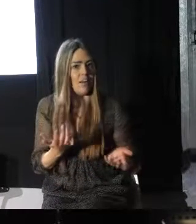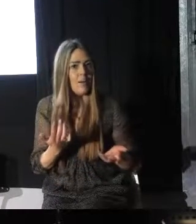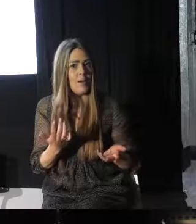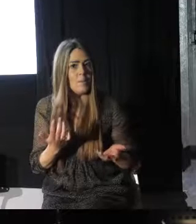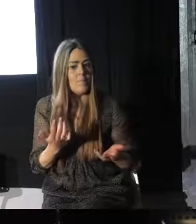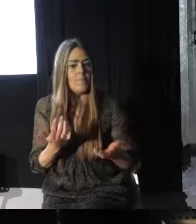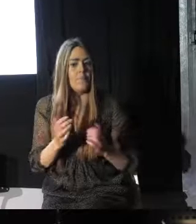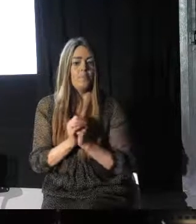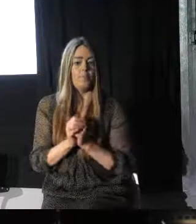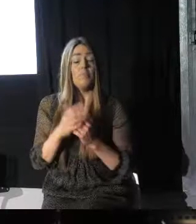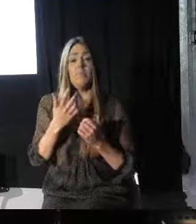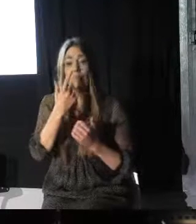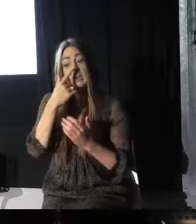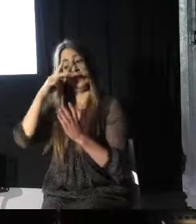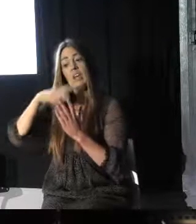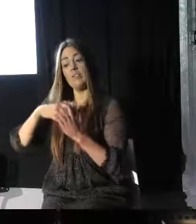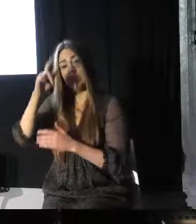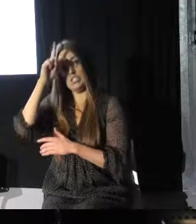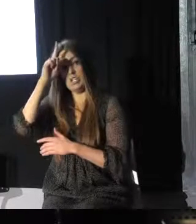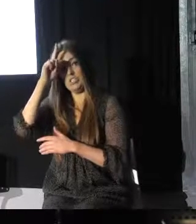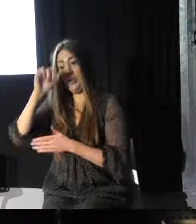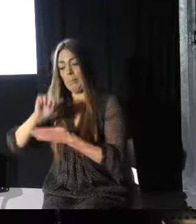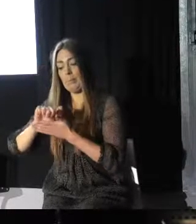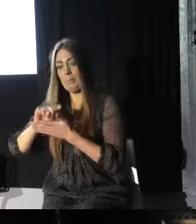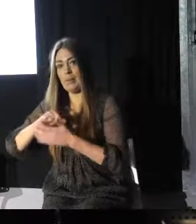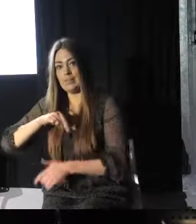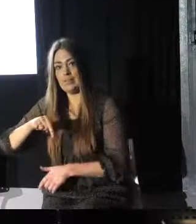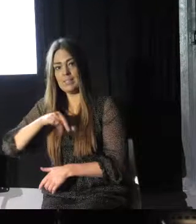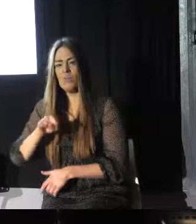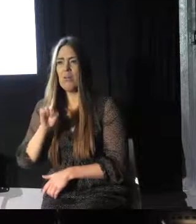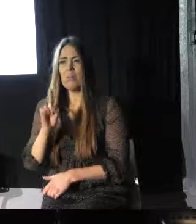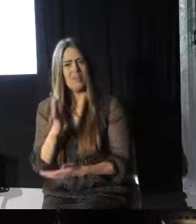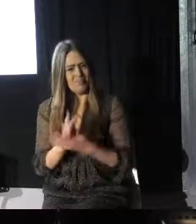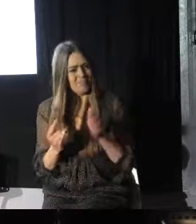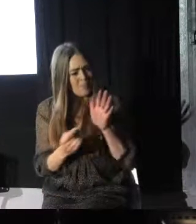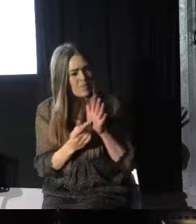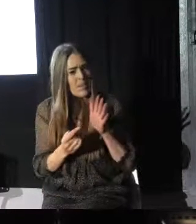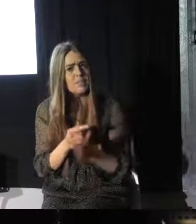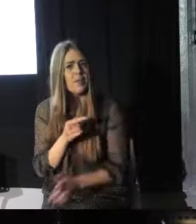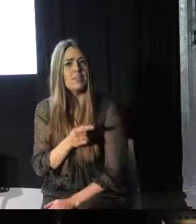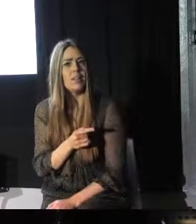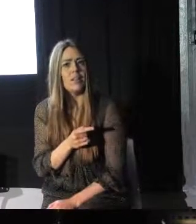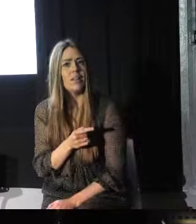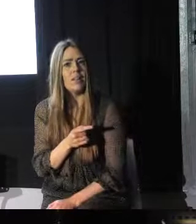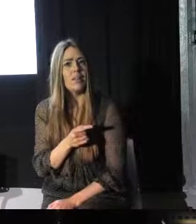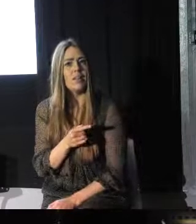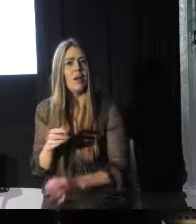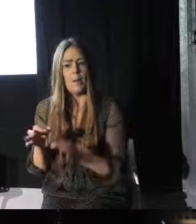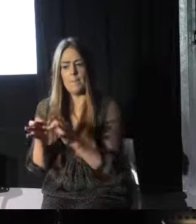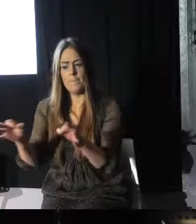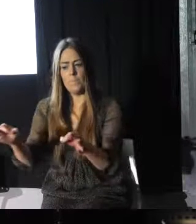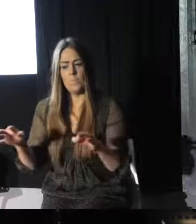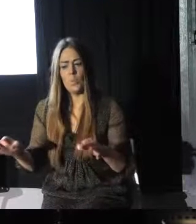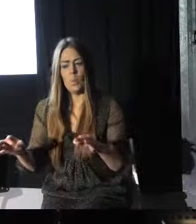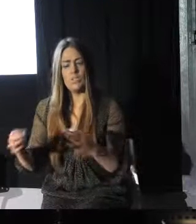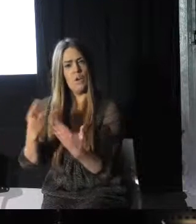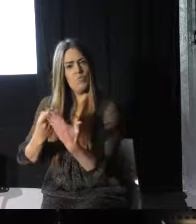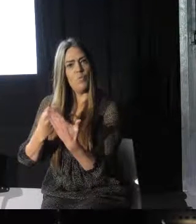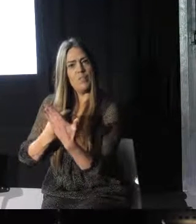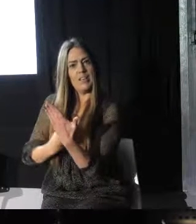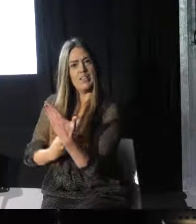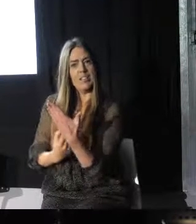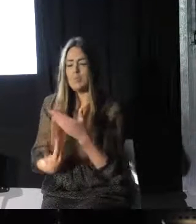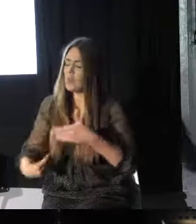this in the German press this week. But this is fundamental. The border regimes are part of